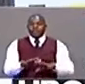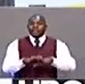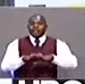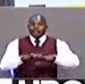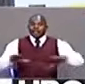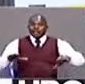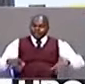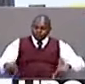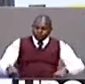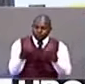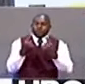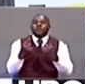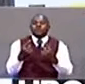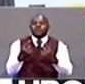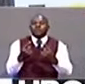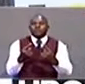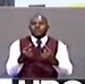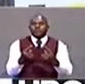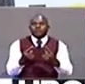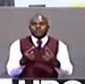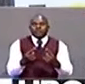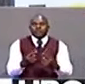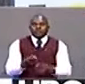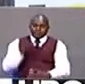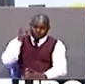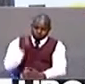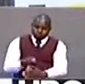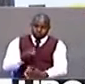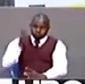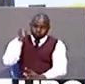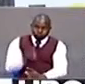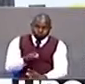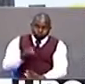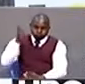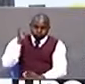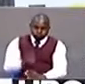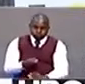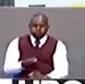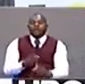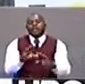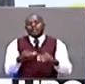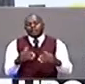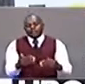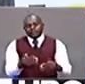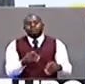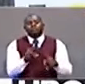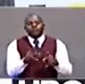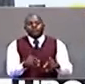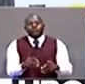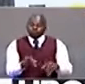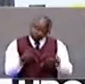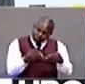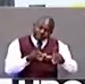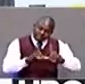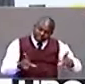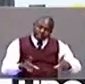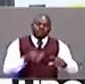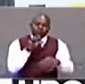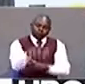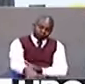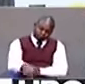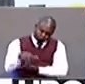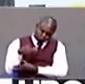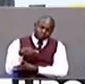of conflict between the artisanal miners and those who have been licensed to do the mining